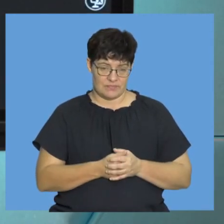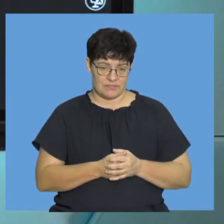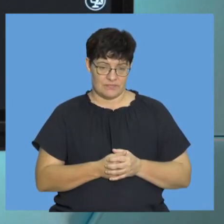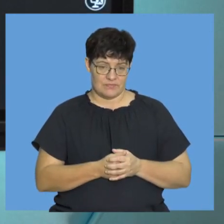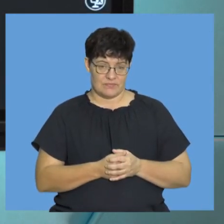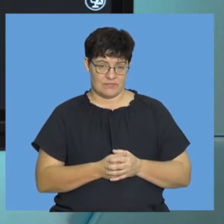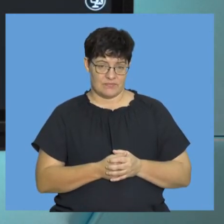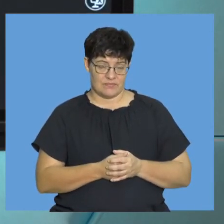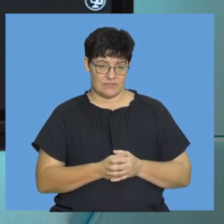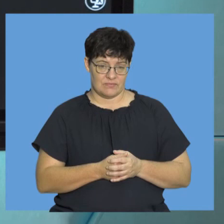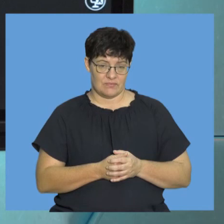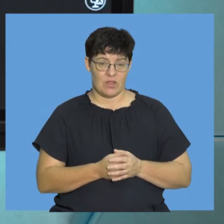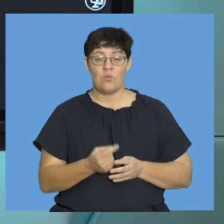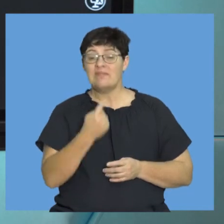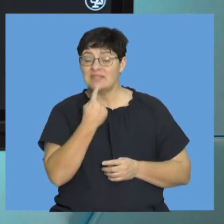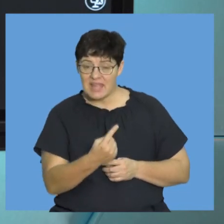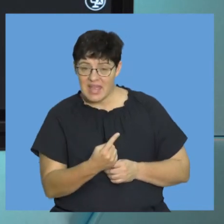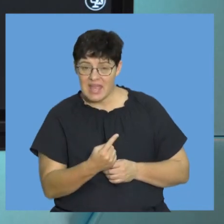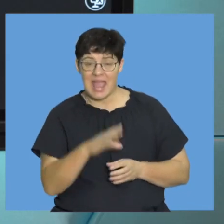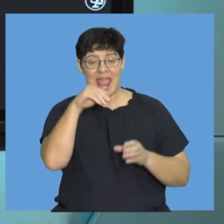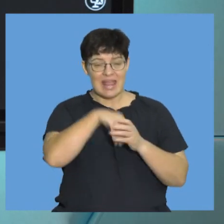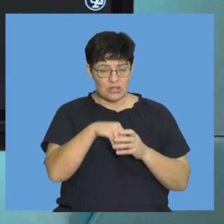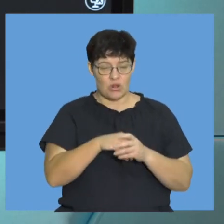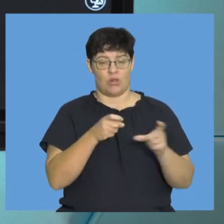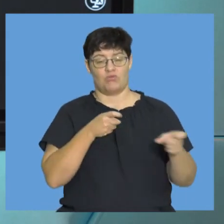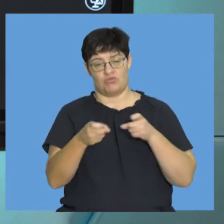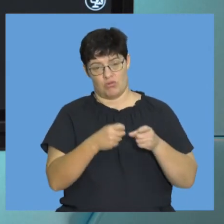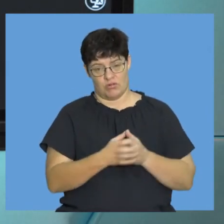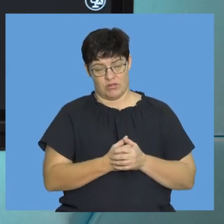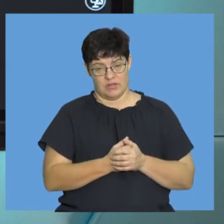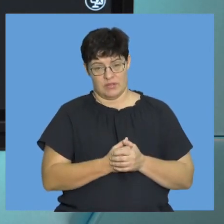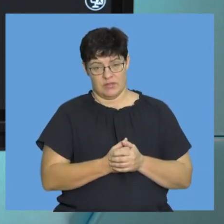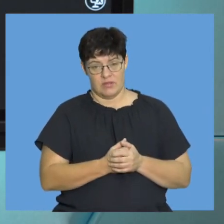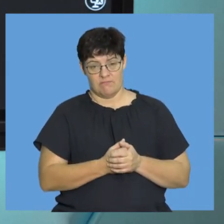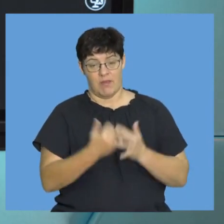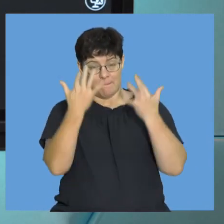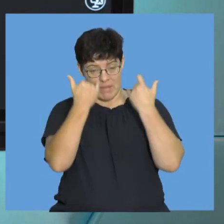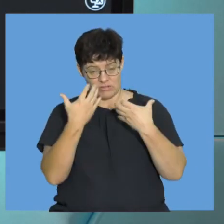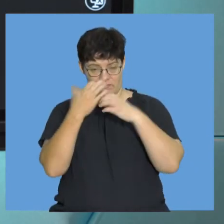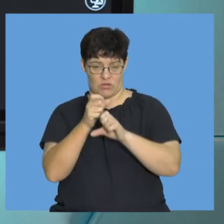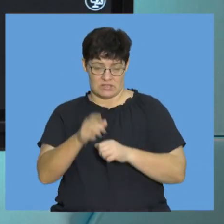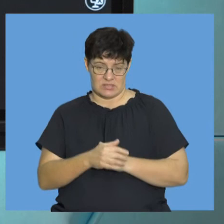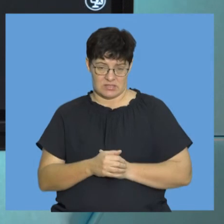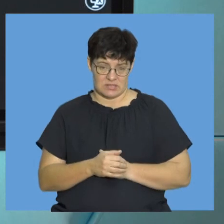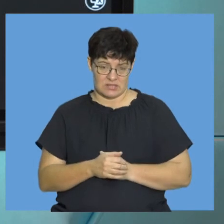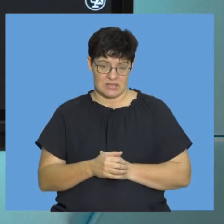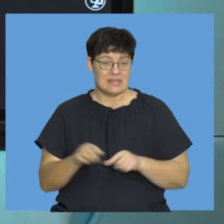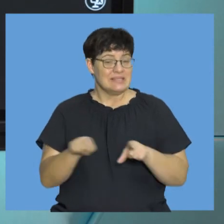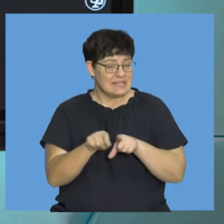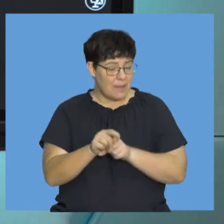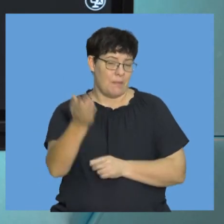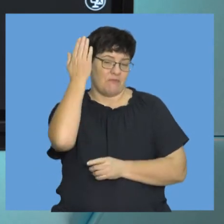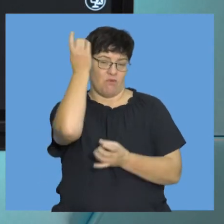Guys, we've emphasized internal control with regards to budgeting. Like I've alluded to earlier